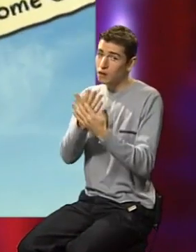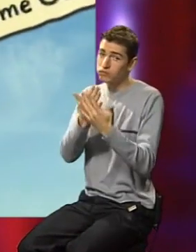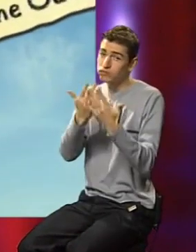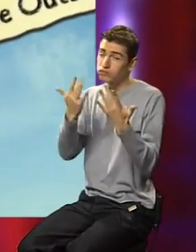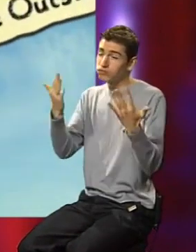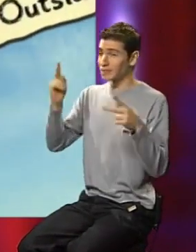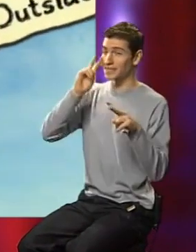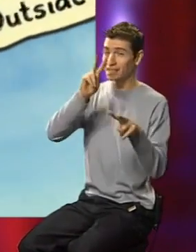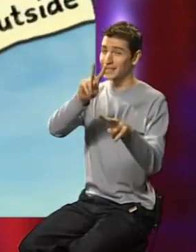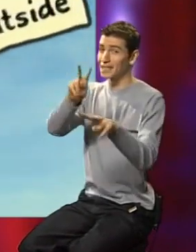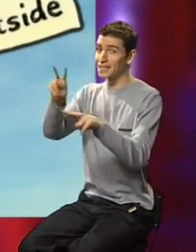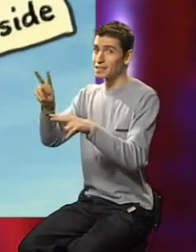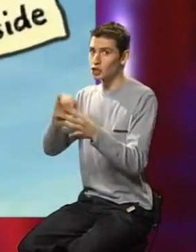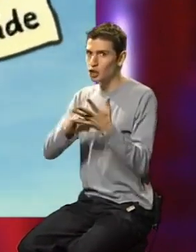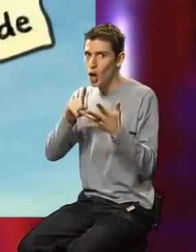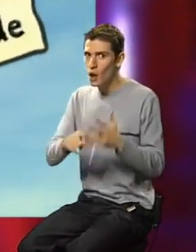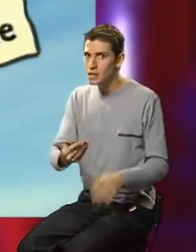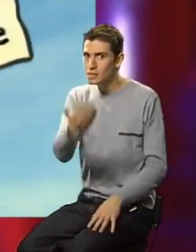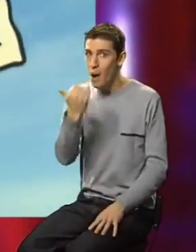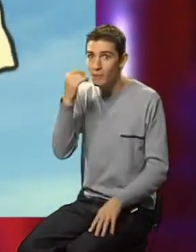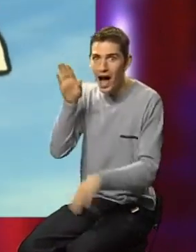to see, so come